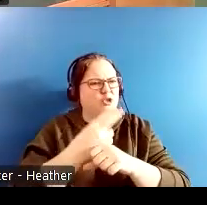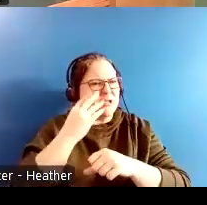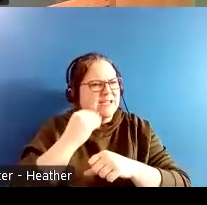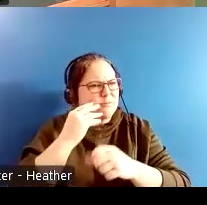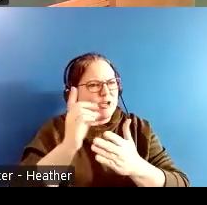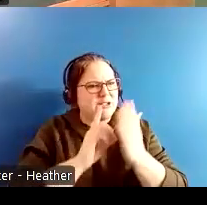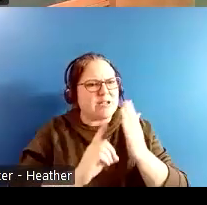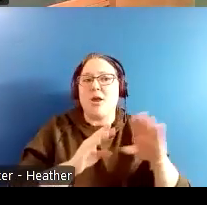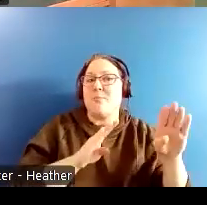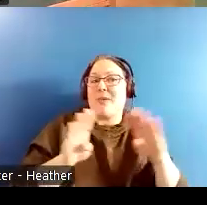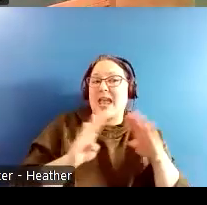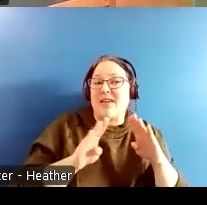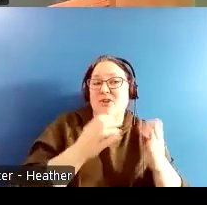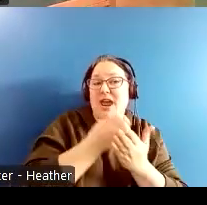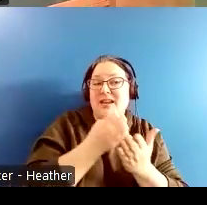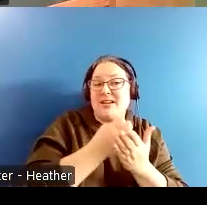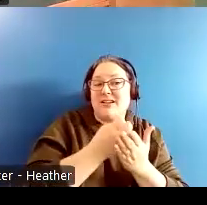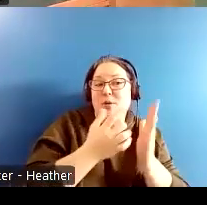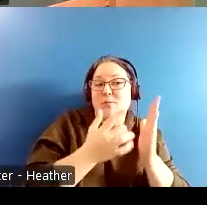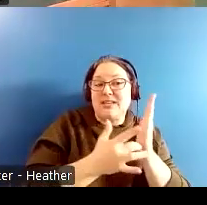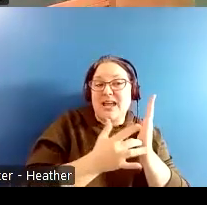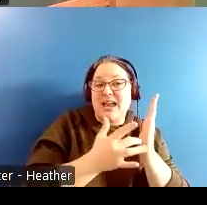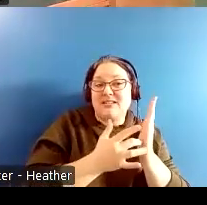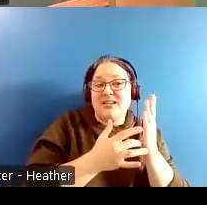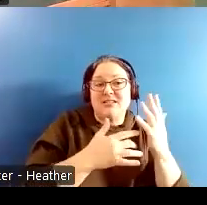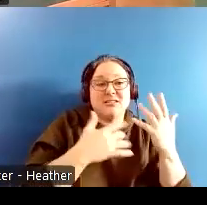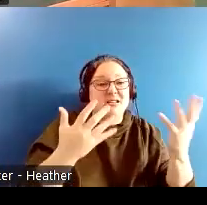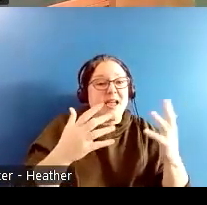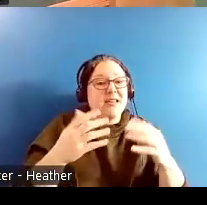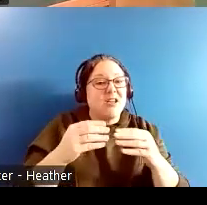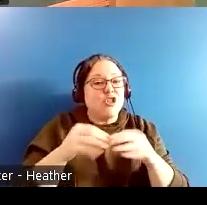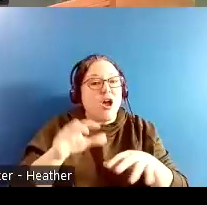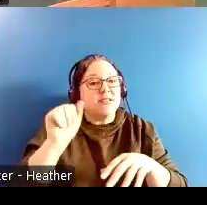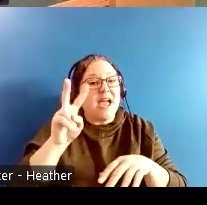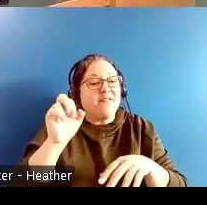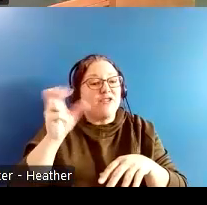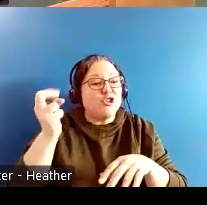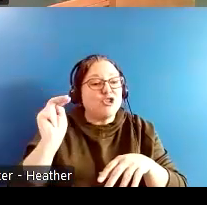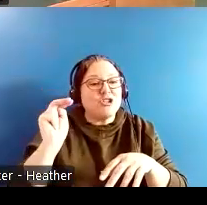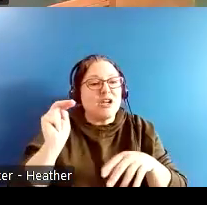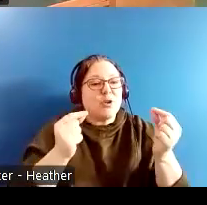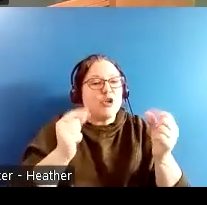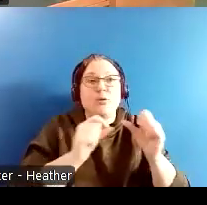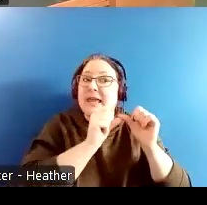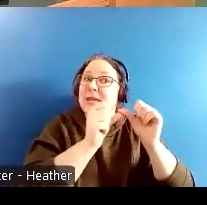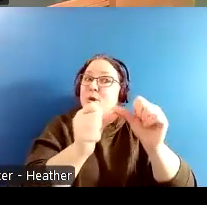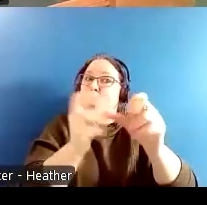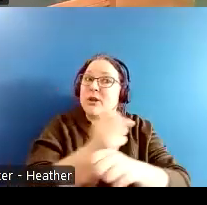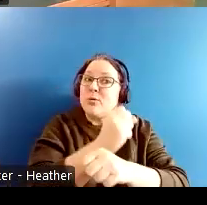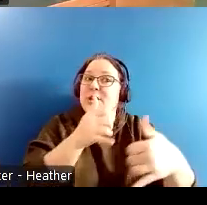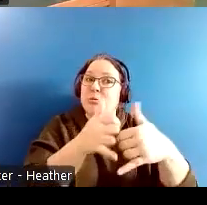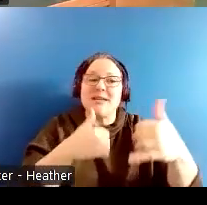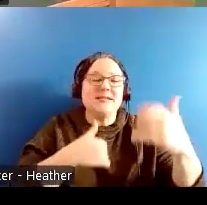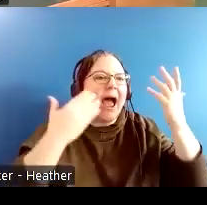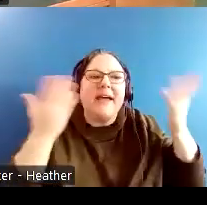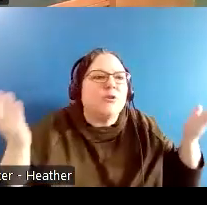economic techniques like loss aversion, other kind of things, keep that streak going to win a prize? I don't know. But I think